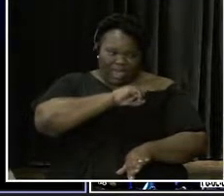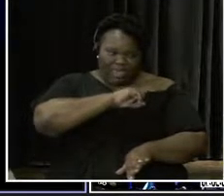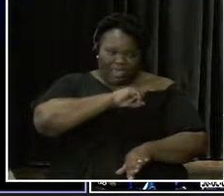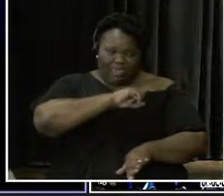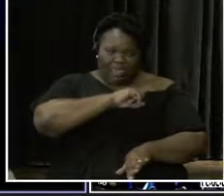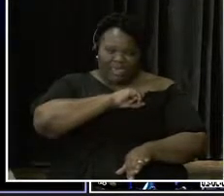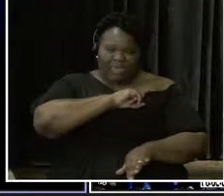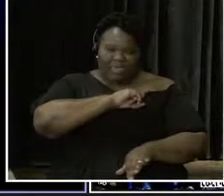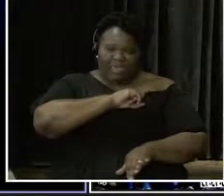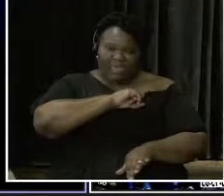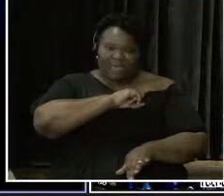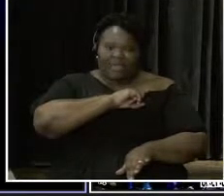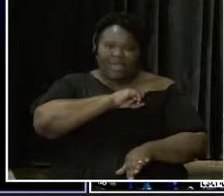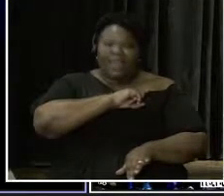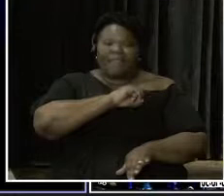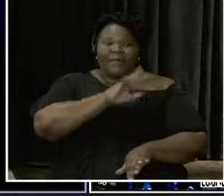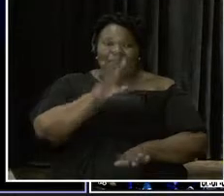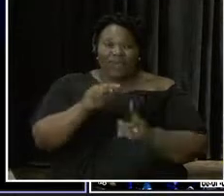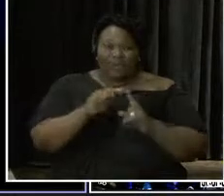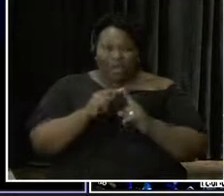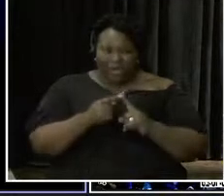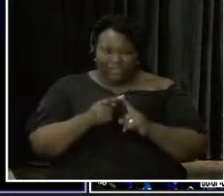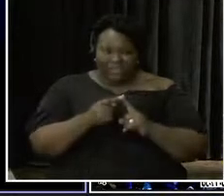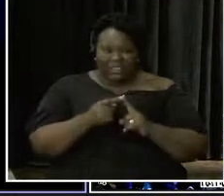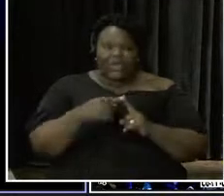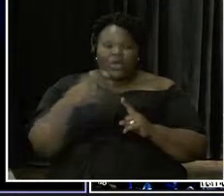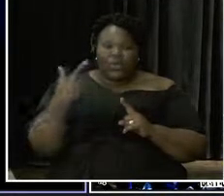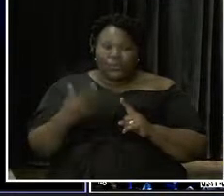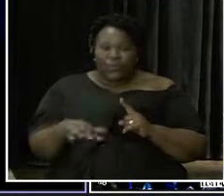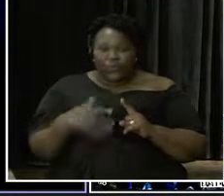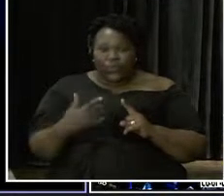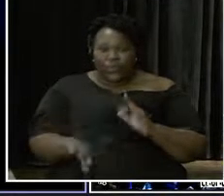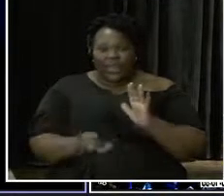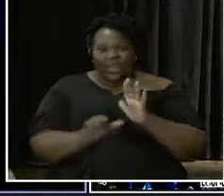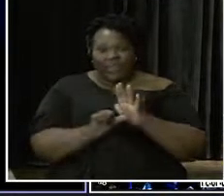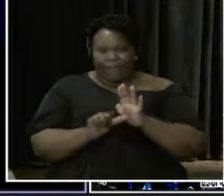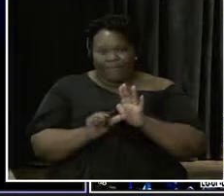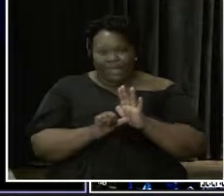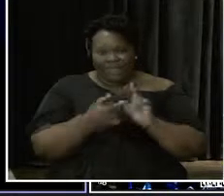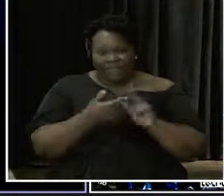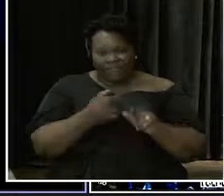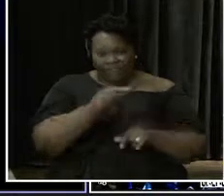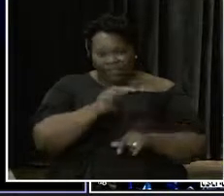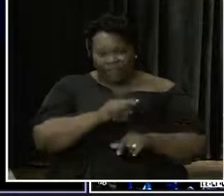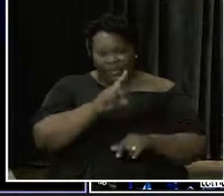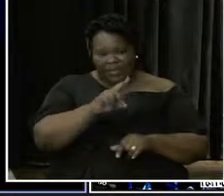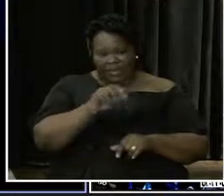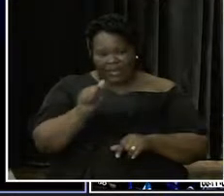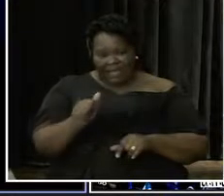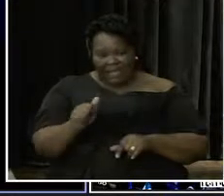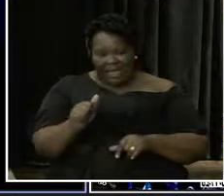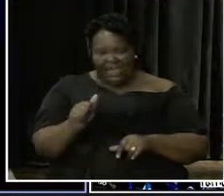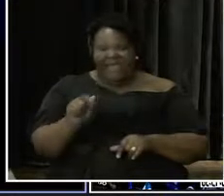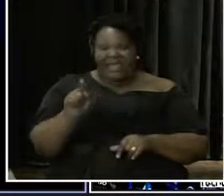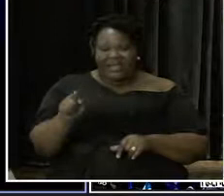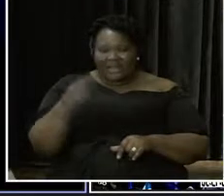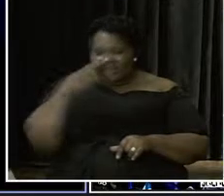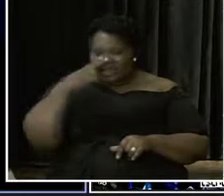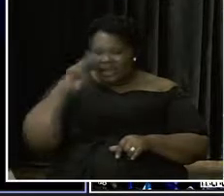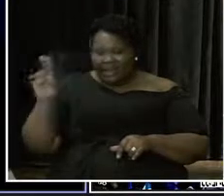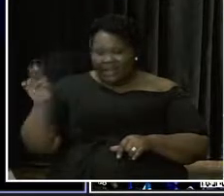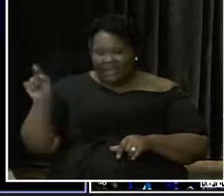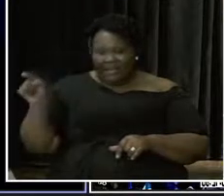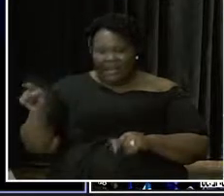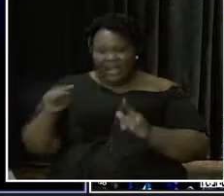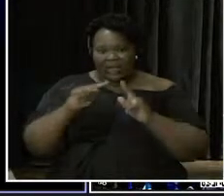point that needs to be acknowledged, which is very important, but the DA always neglects that point,